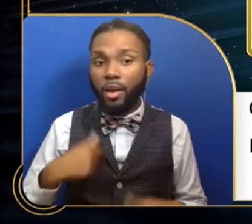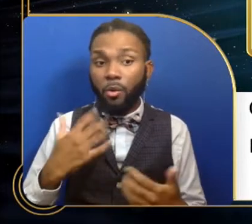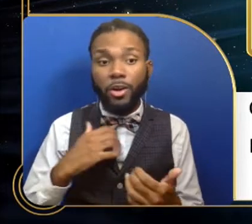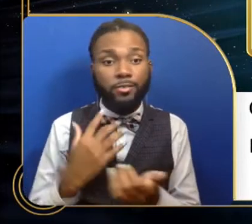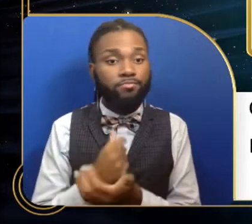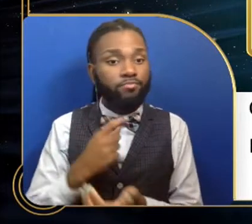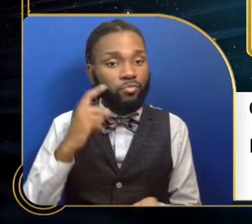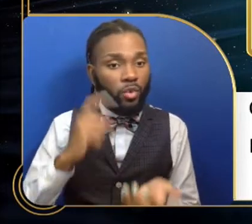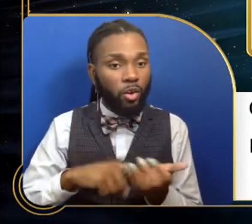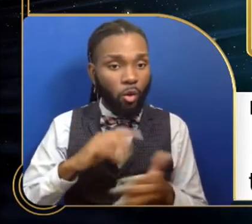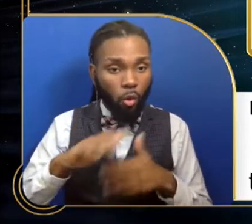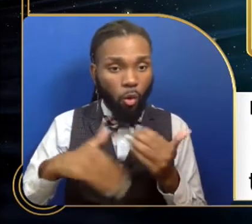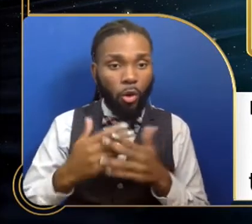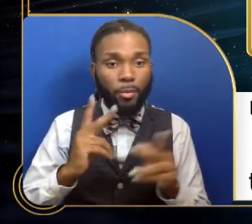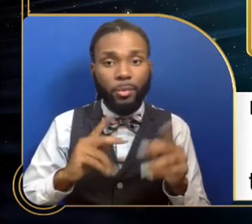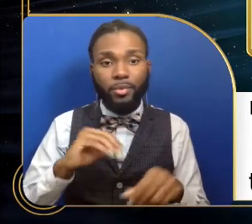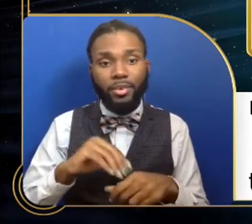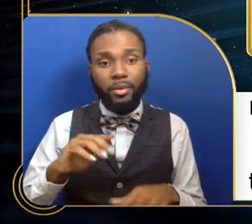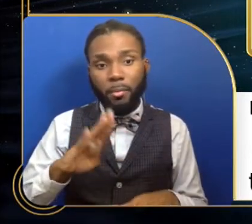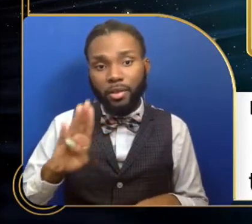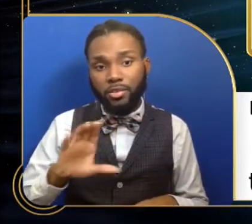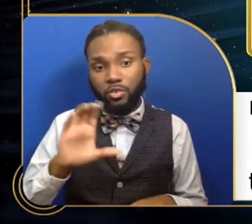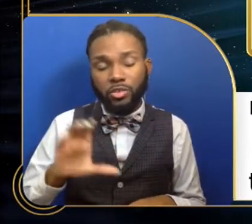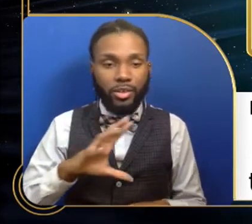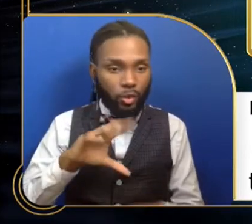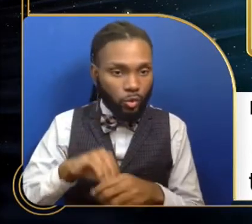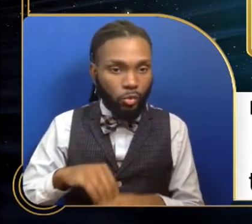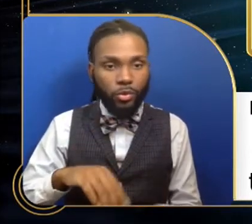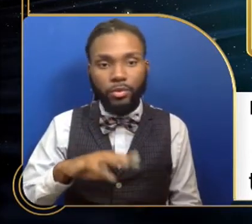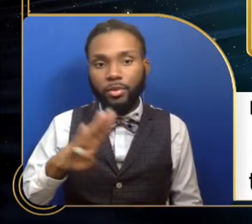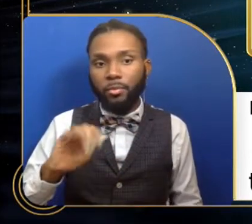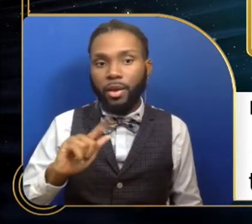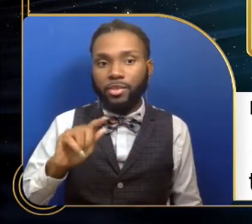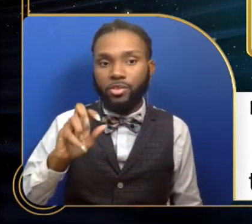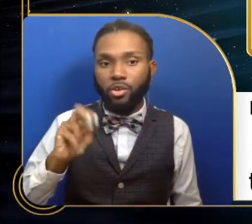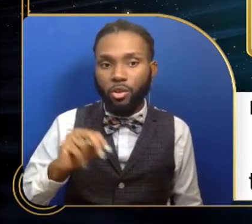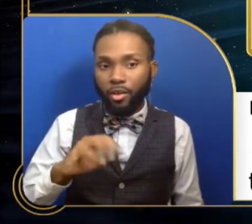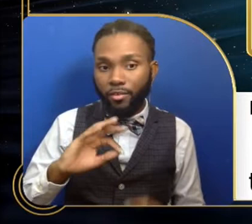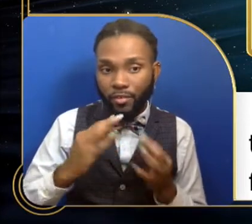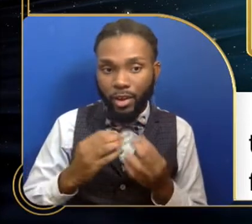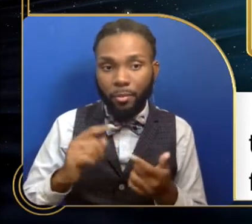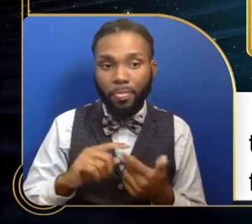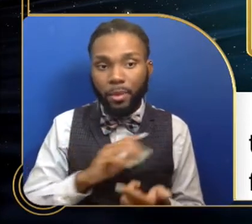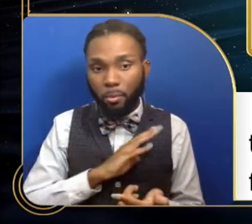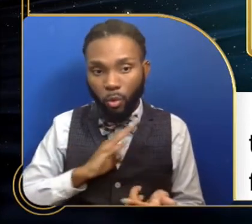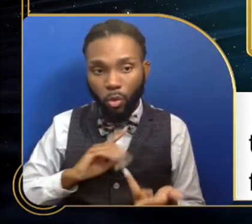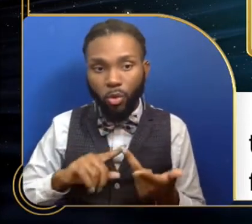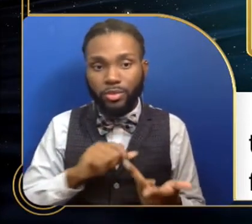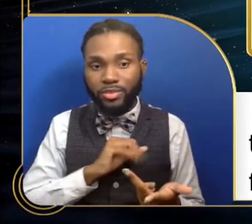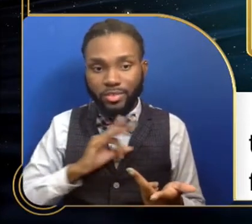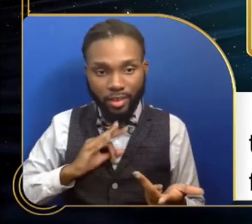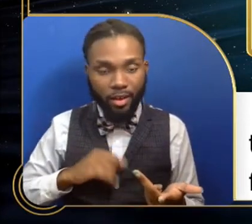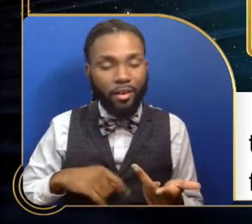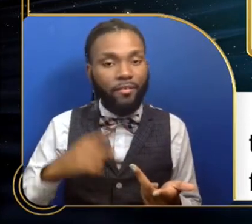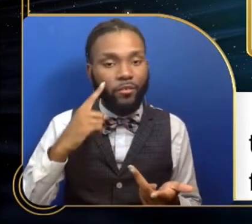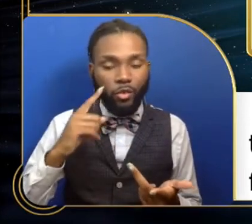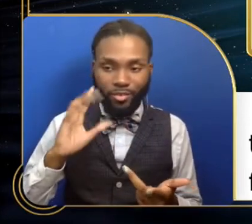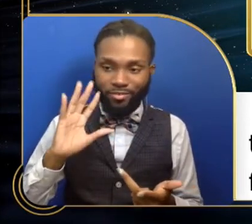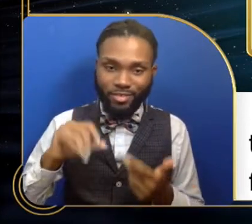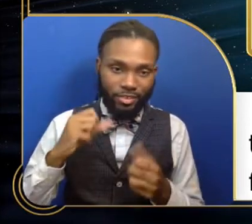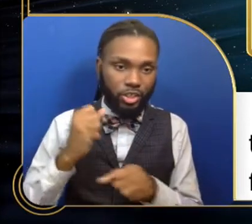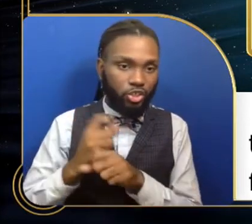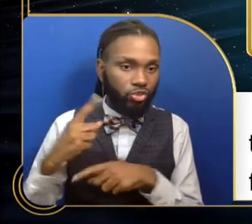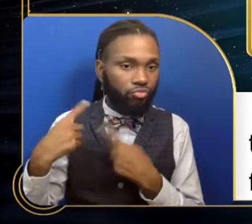Bazelon Center, including the Bazelon family, board, and staff, for 50 years of impact